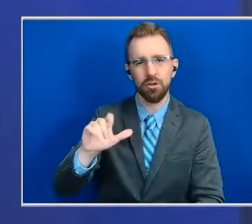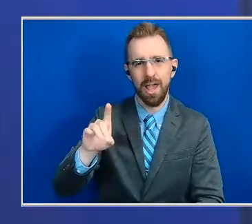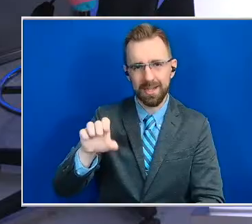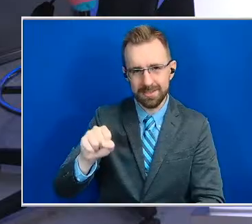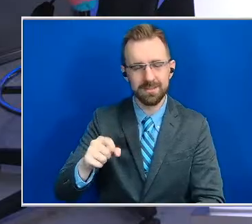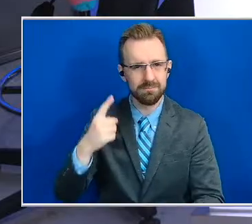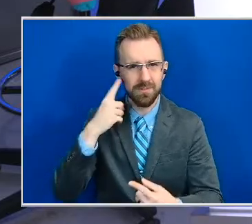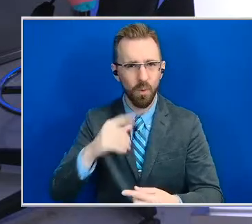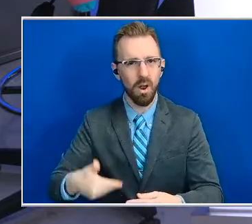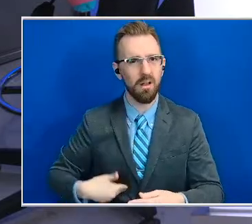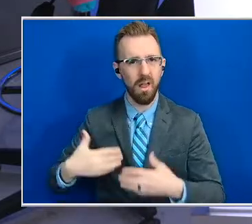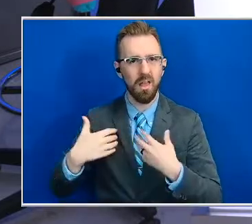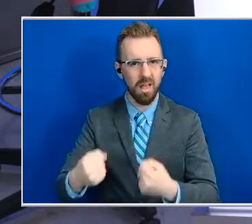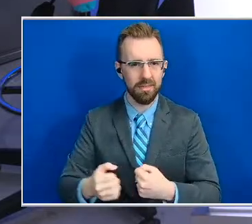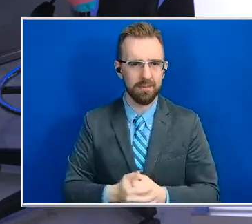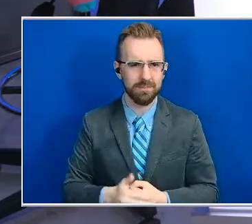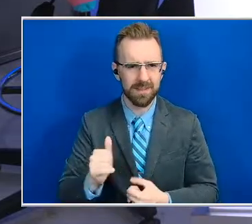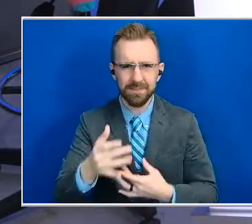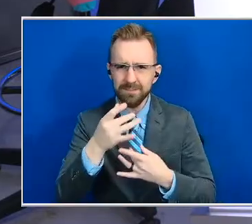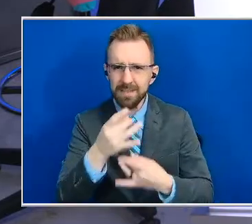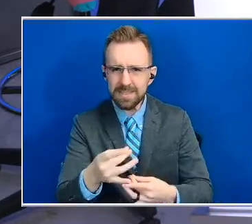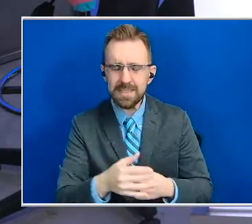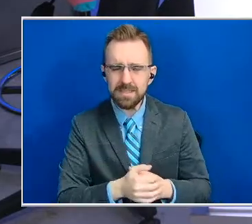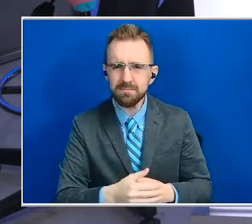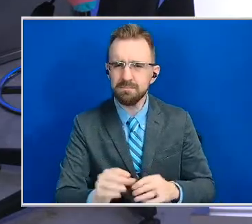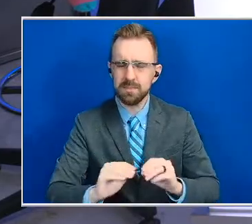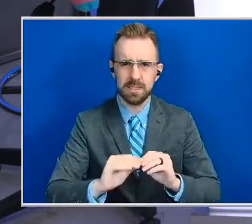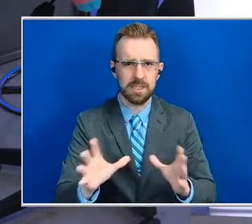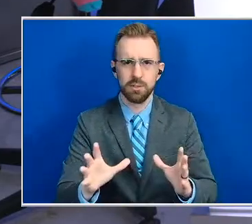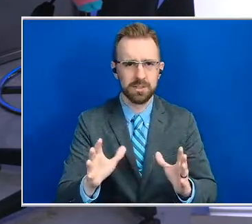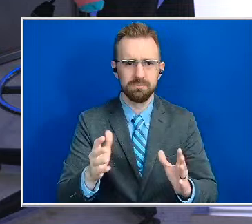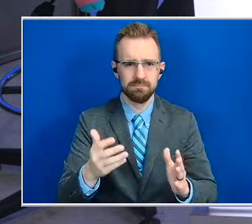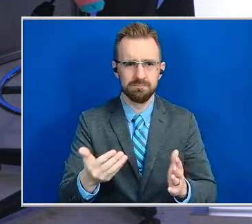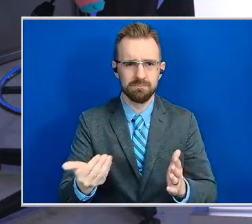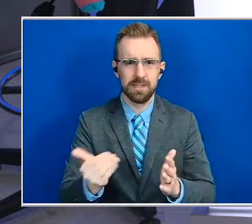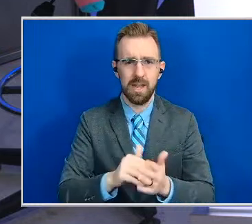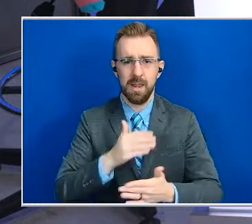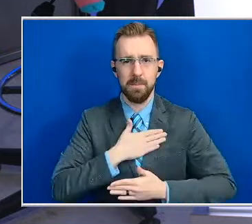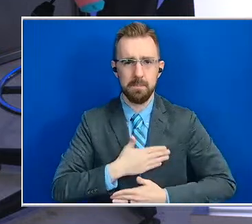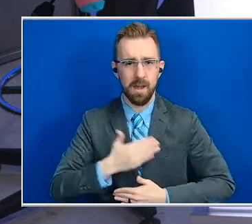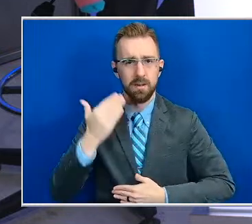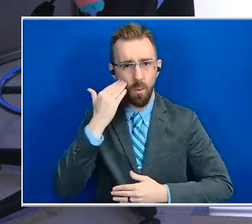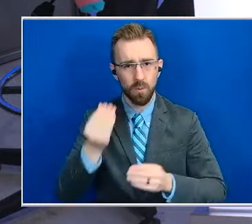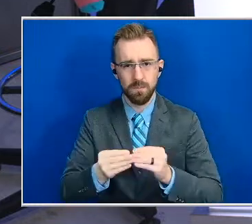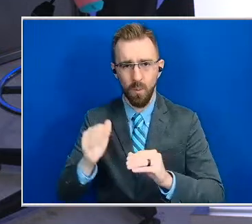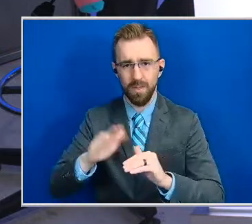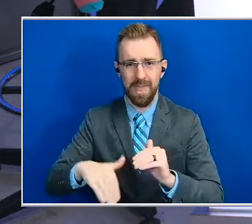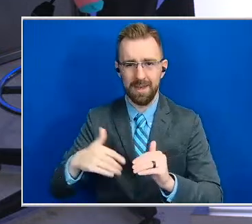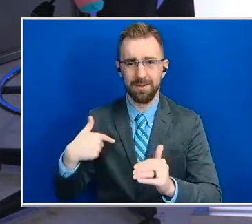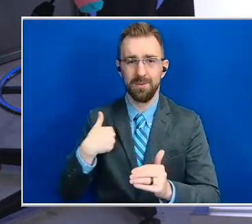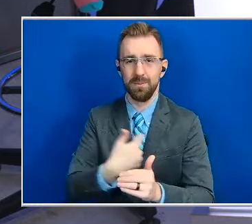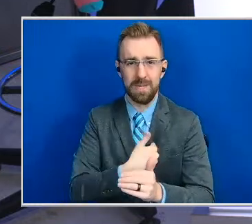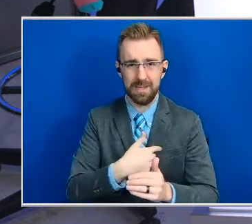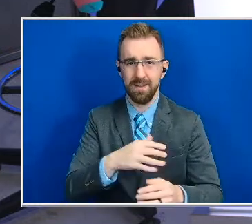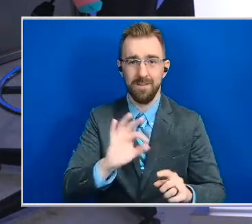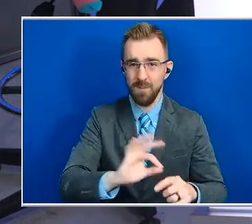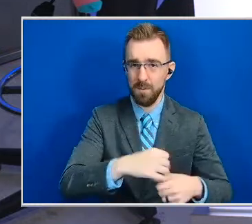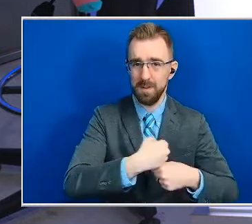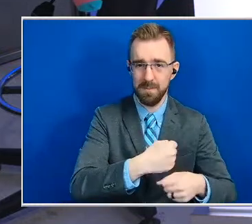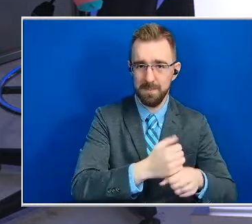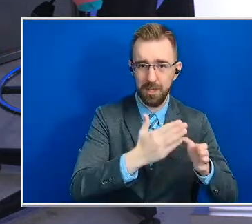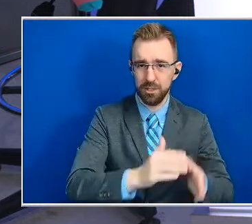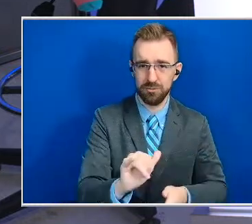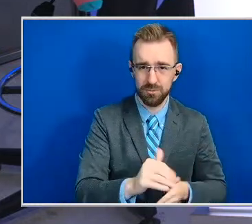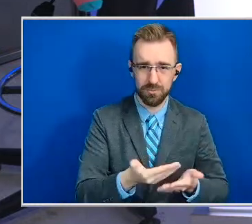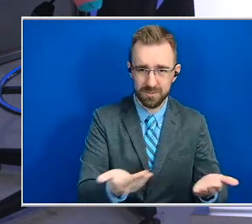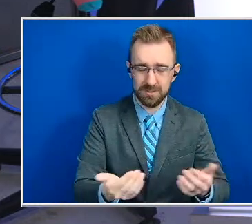that fascinating? And clearly, once again, the human body probably knows more than all the formula makers. So, all right, so when it comes to